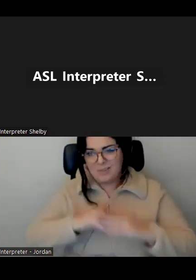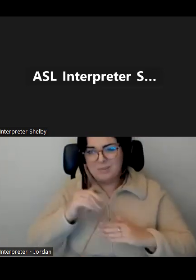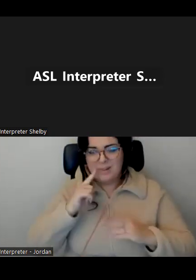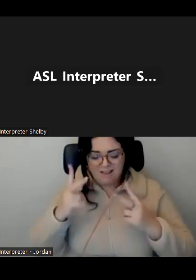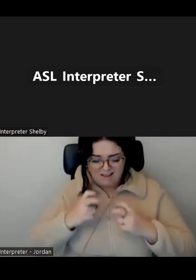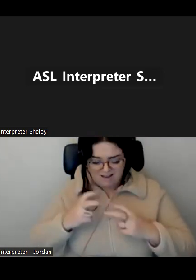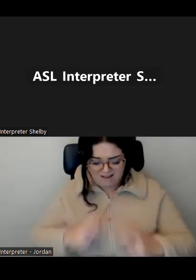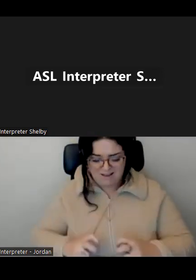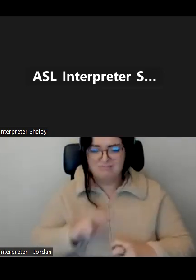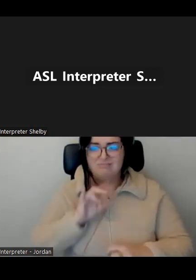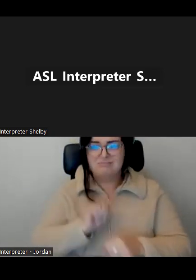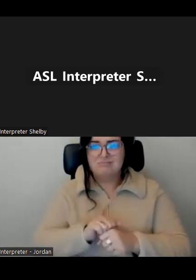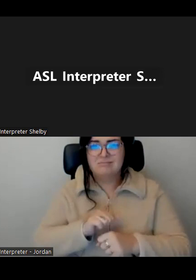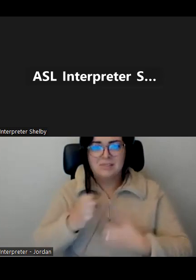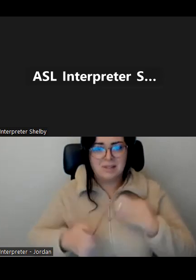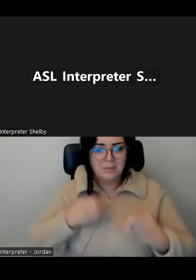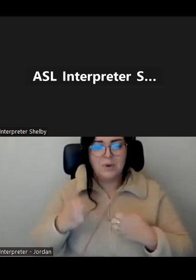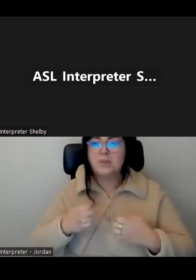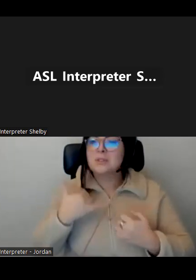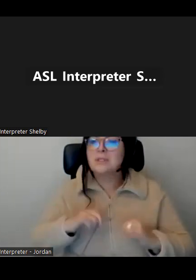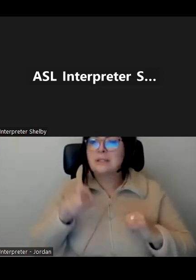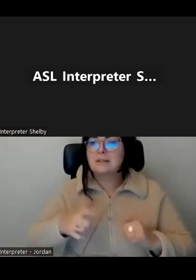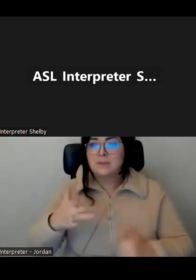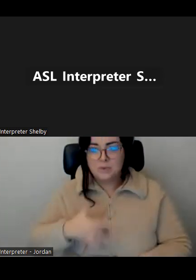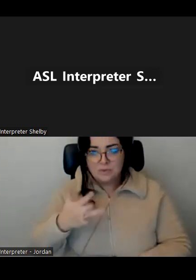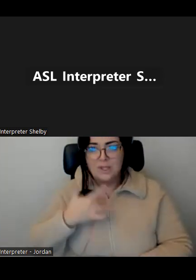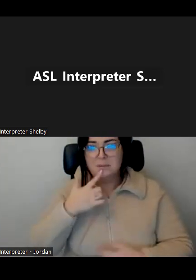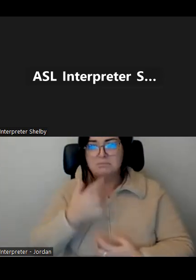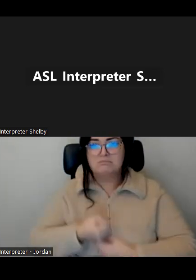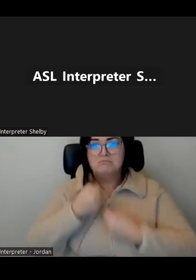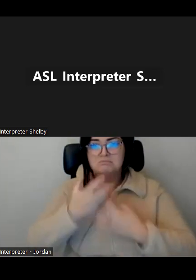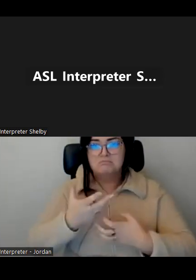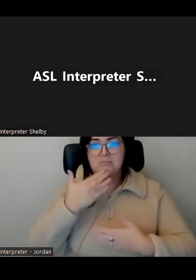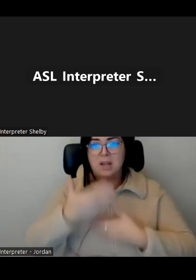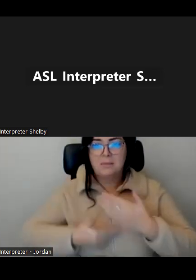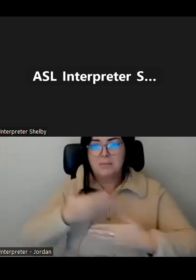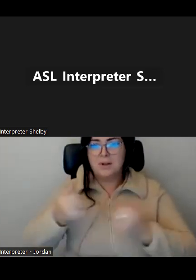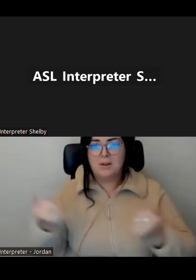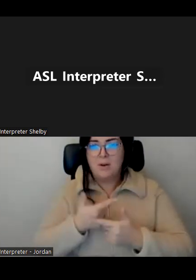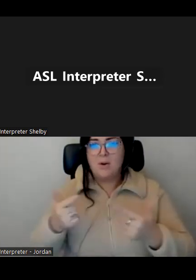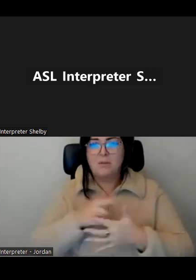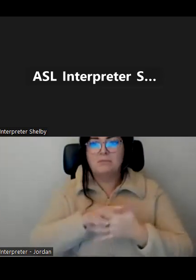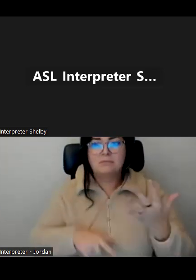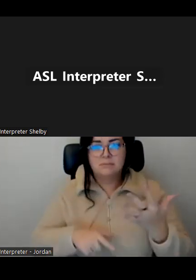to feel and we need to express and we need to process all the emotions that do come with grief.